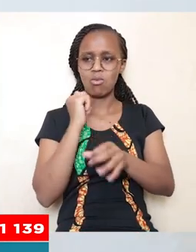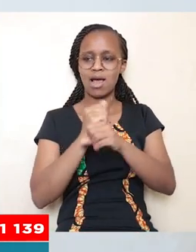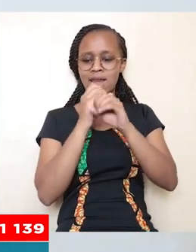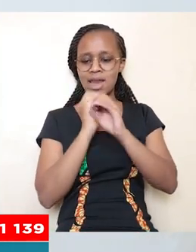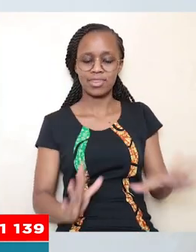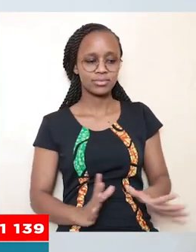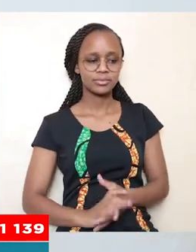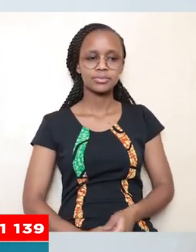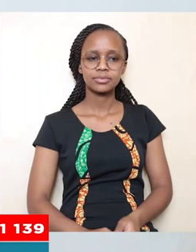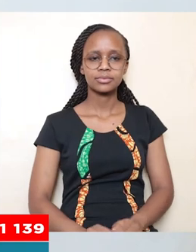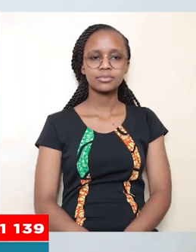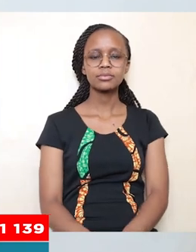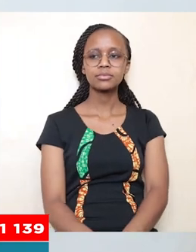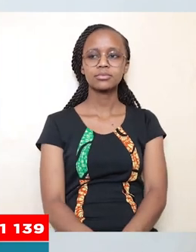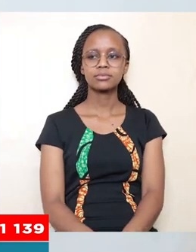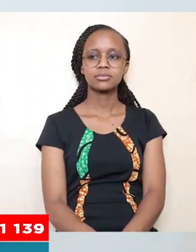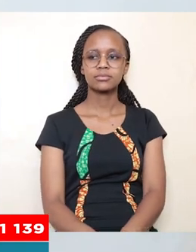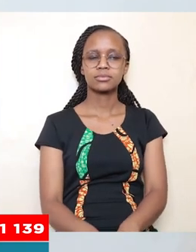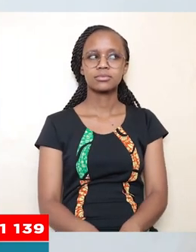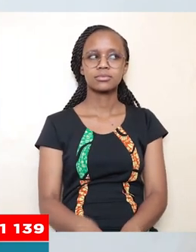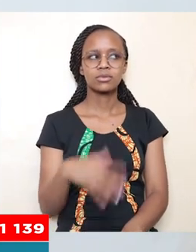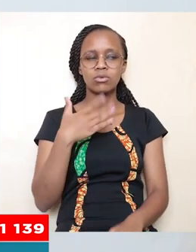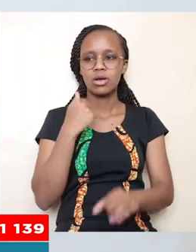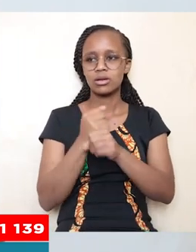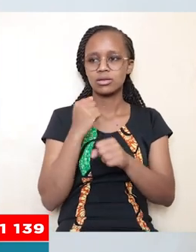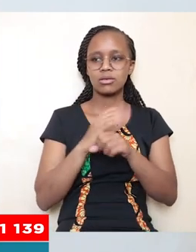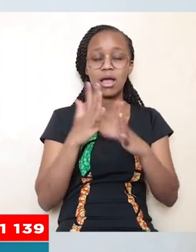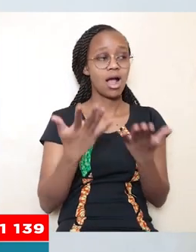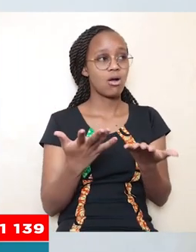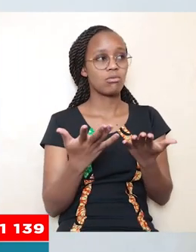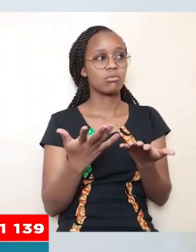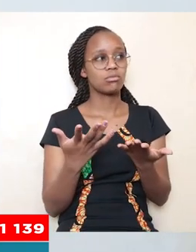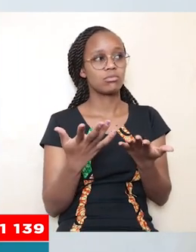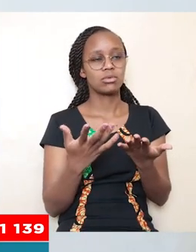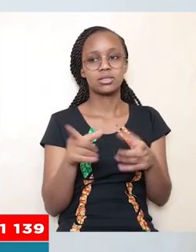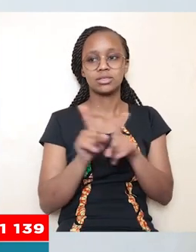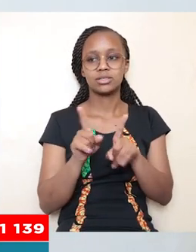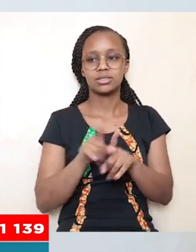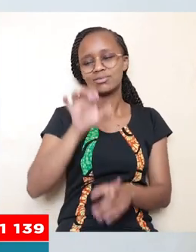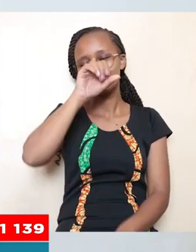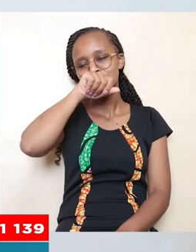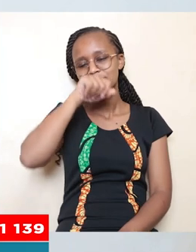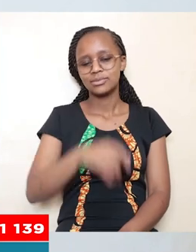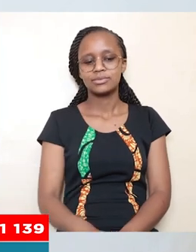do nothing? Kwani unataka utengenezwe kama gurue?